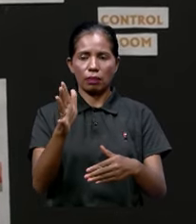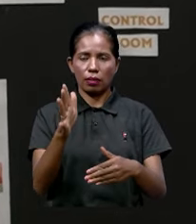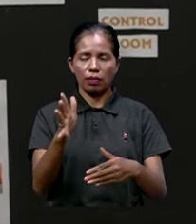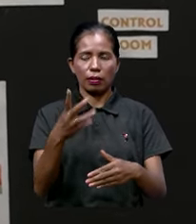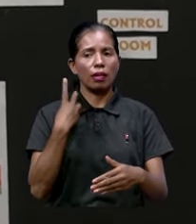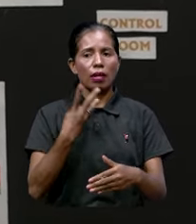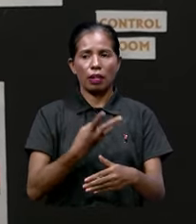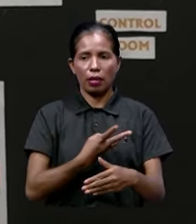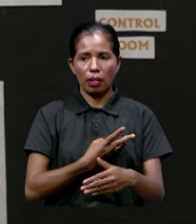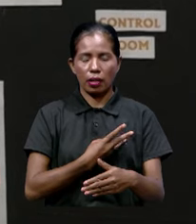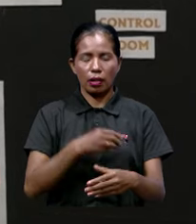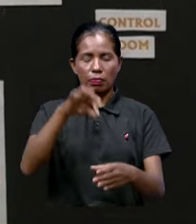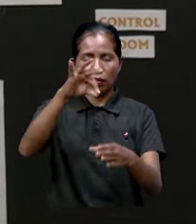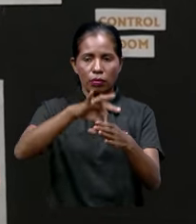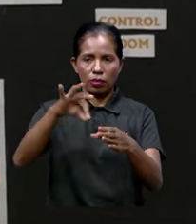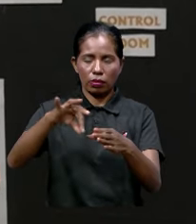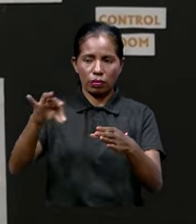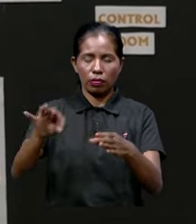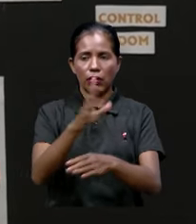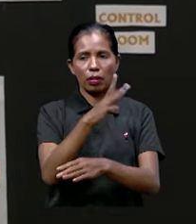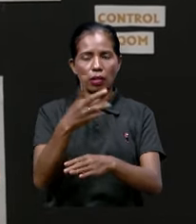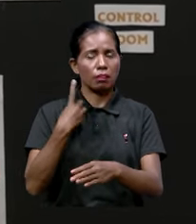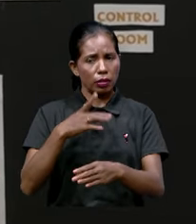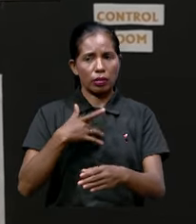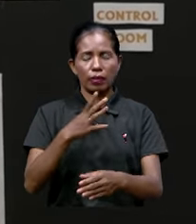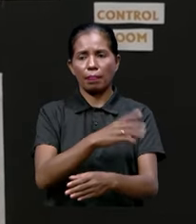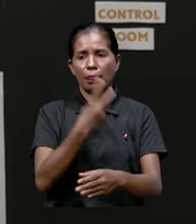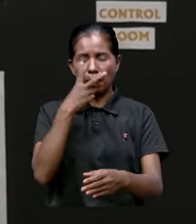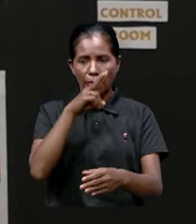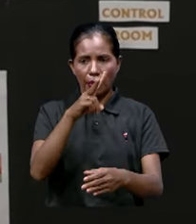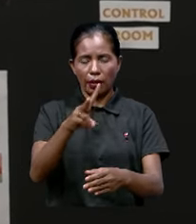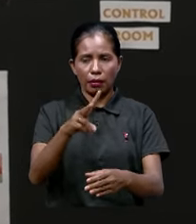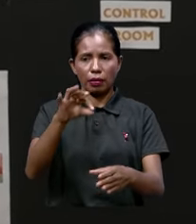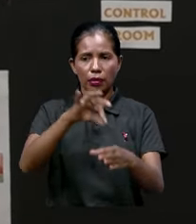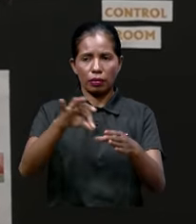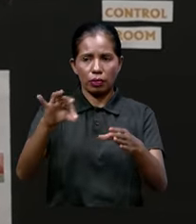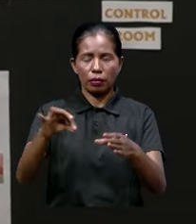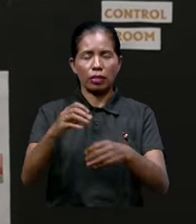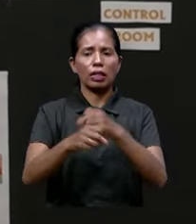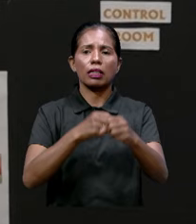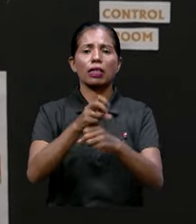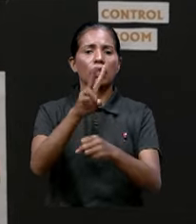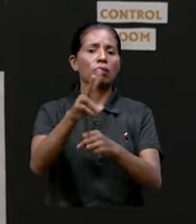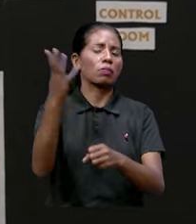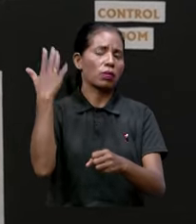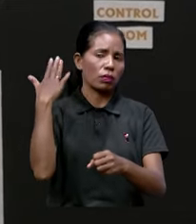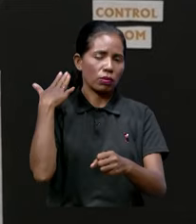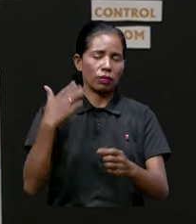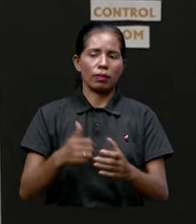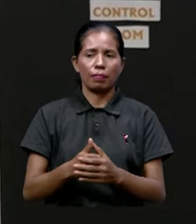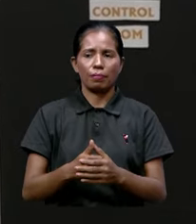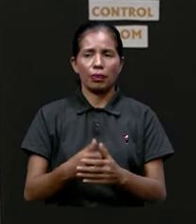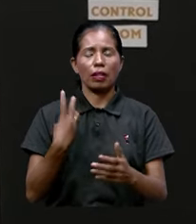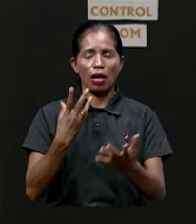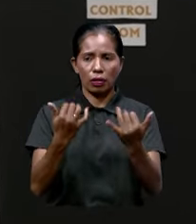which have been thriving so far very well. It's been the first one have been planted 2 years ago. And now we